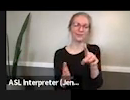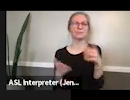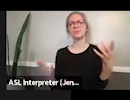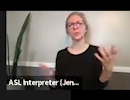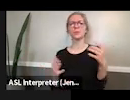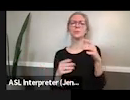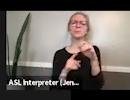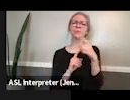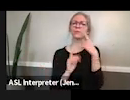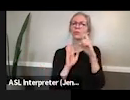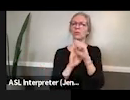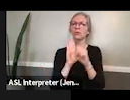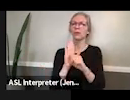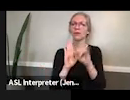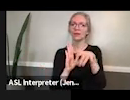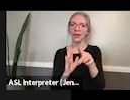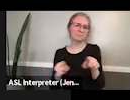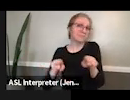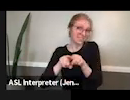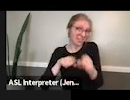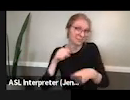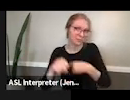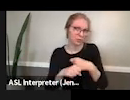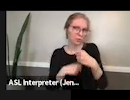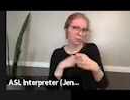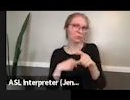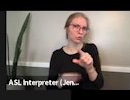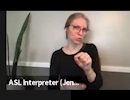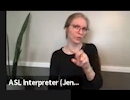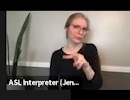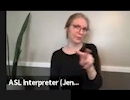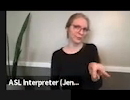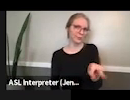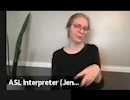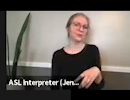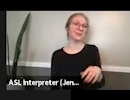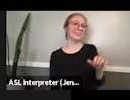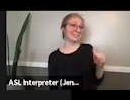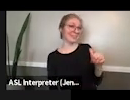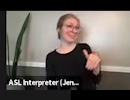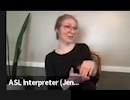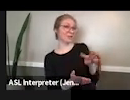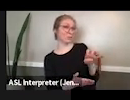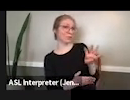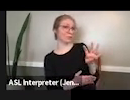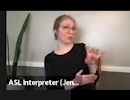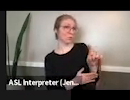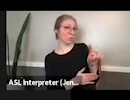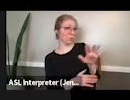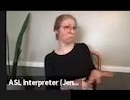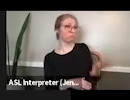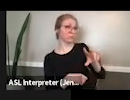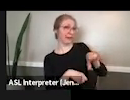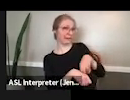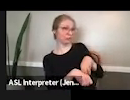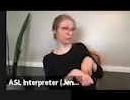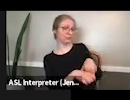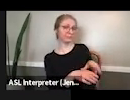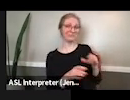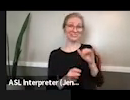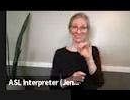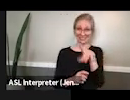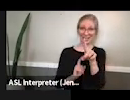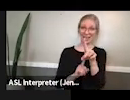During that same year, 2022, of the 10,441 nationally, Indiana